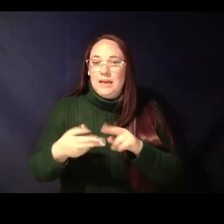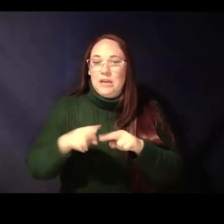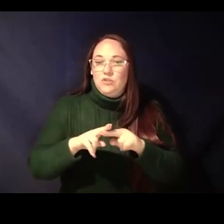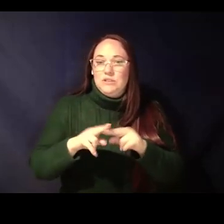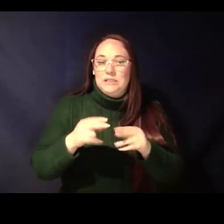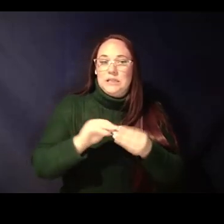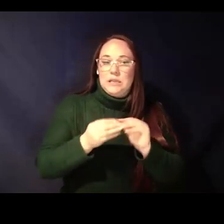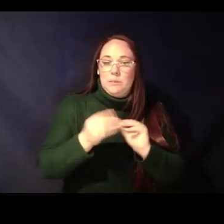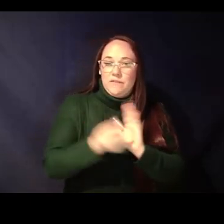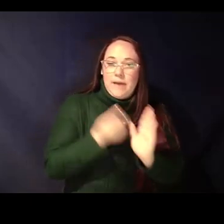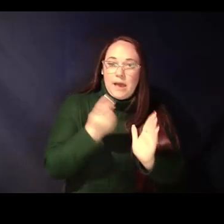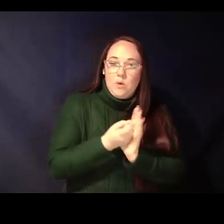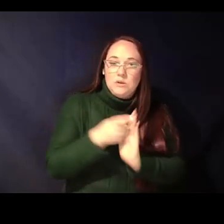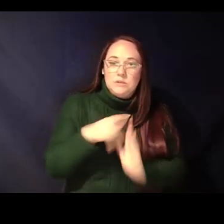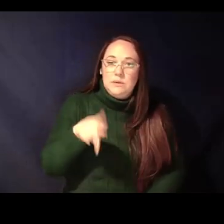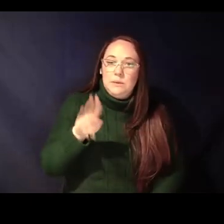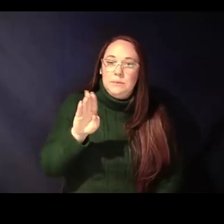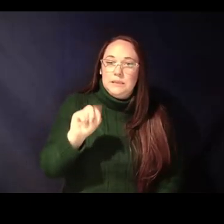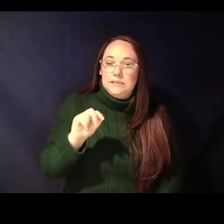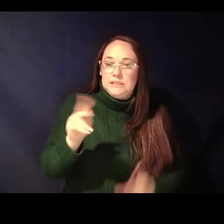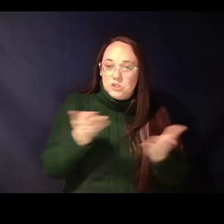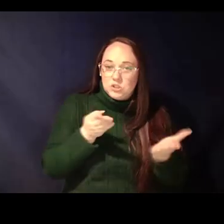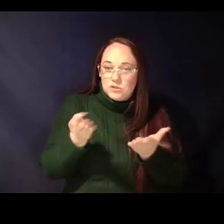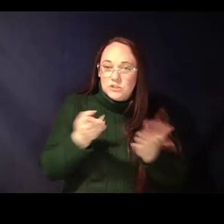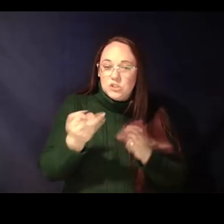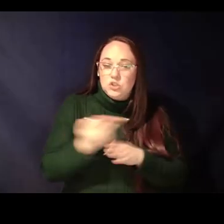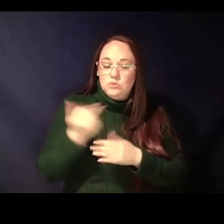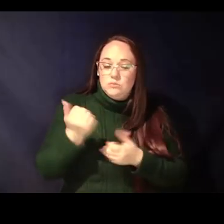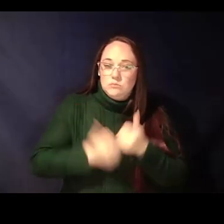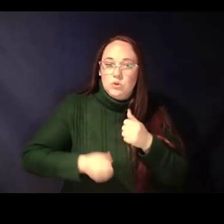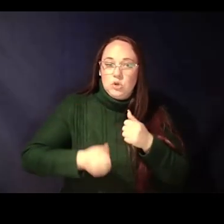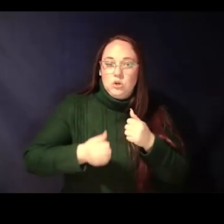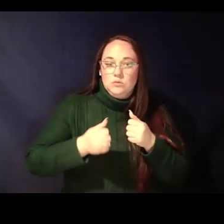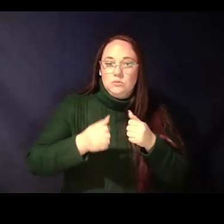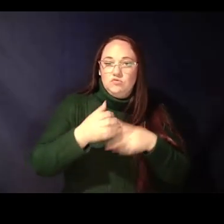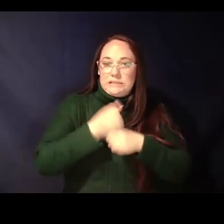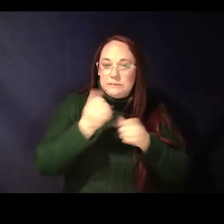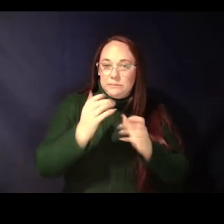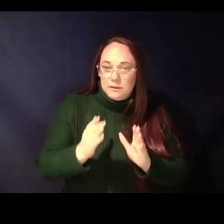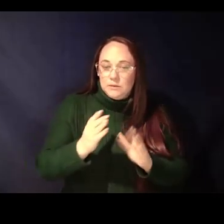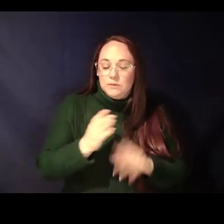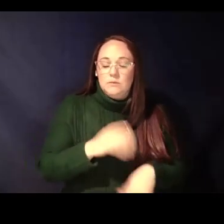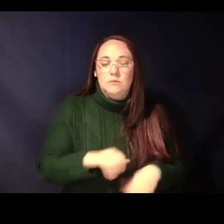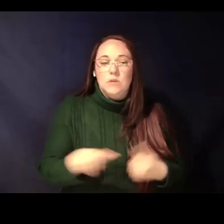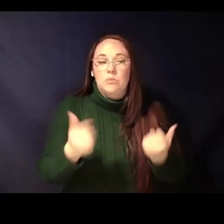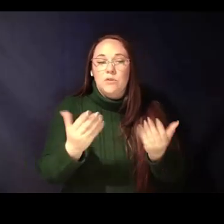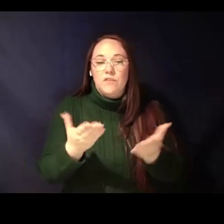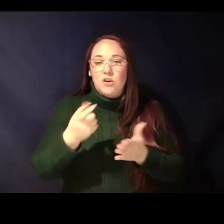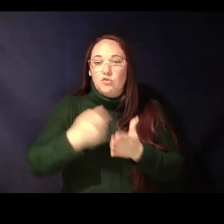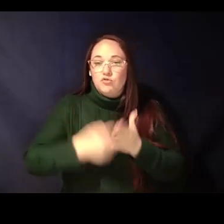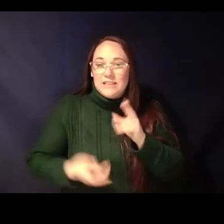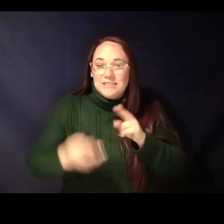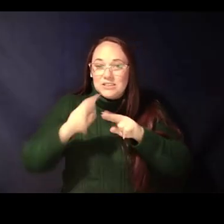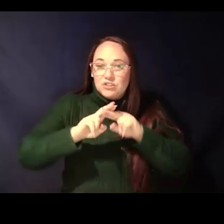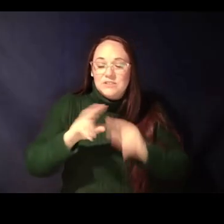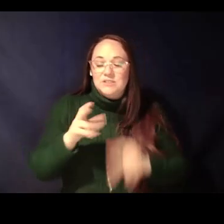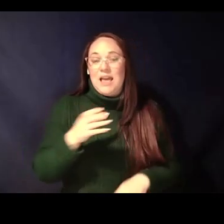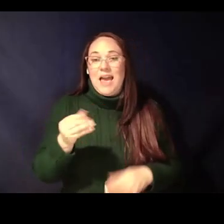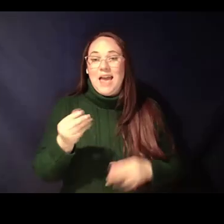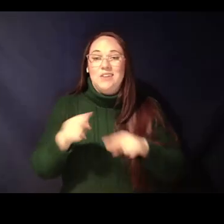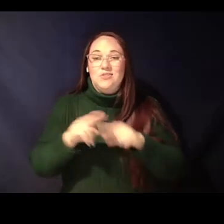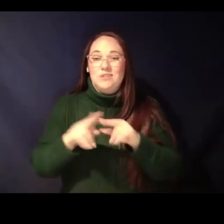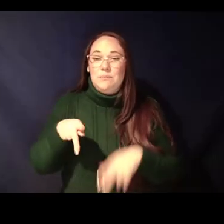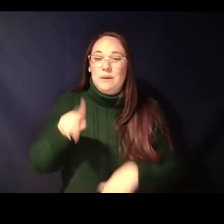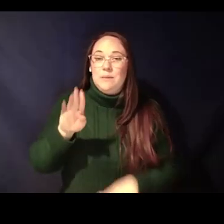number of hours of PBT services utilized per recipient, increases in provider rates, and increases in the number of